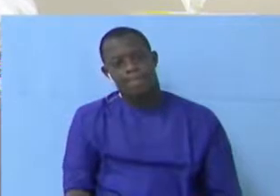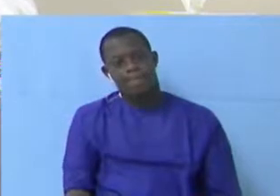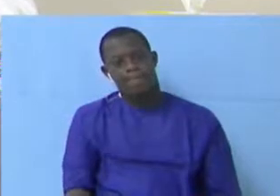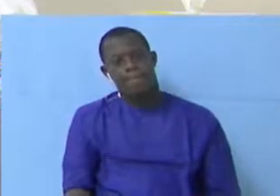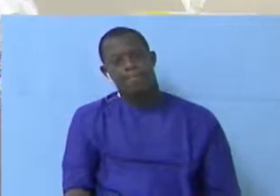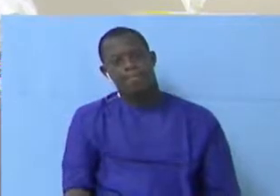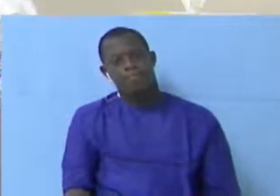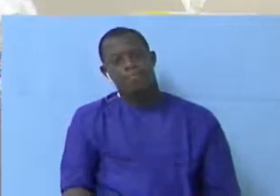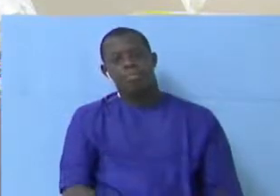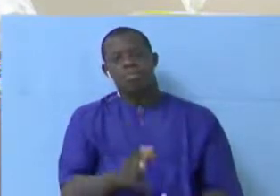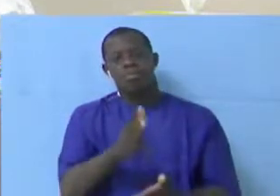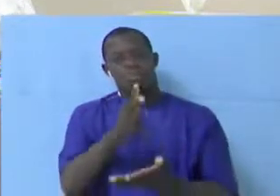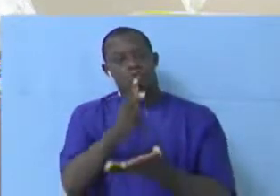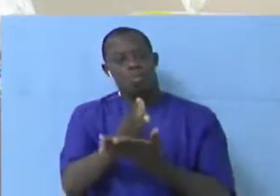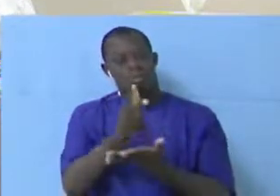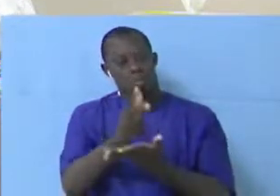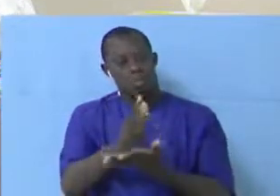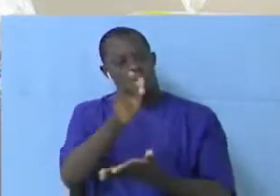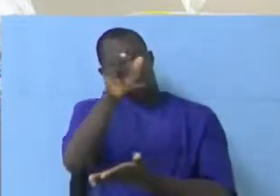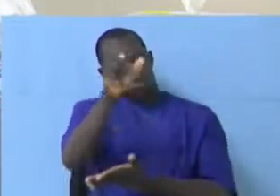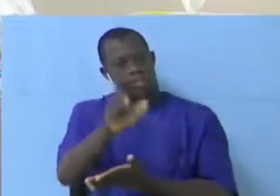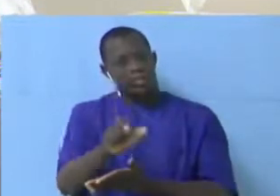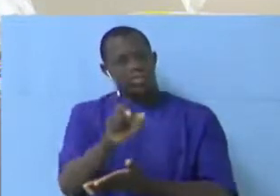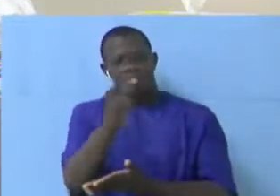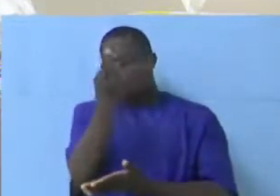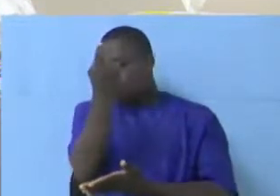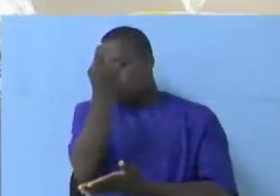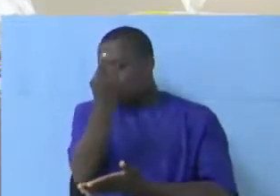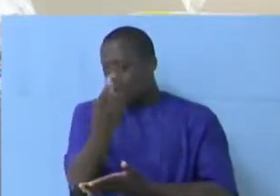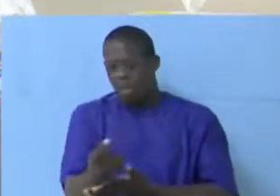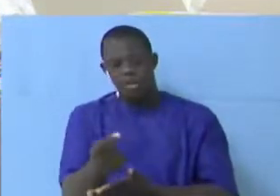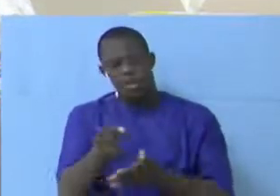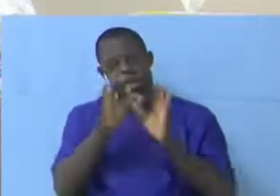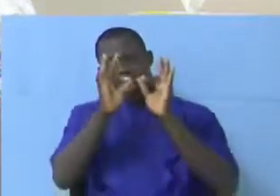witnesses can only testify to what they know.